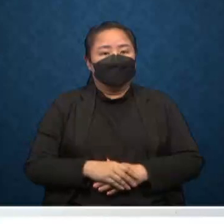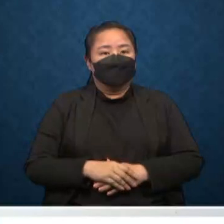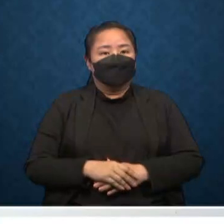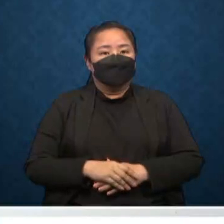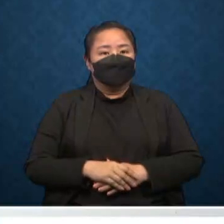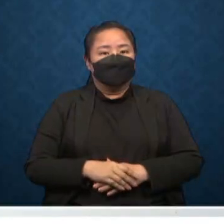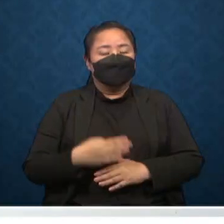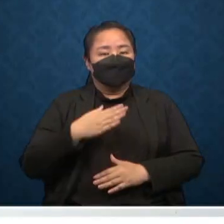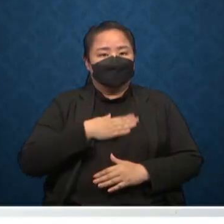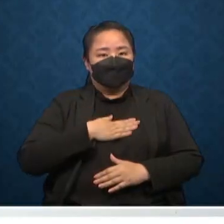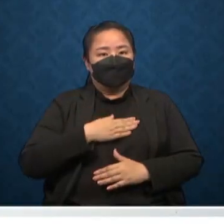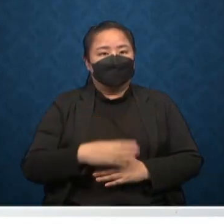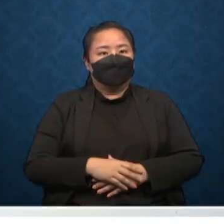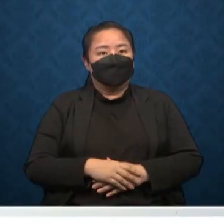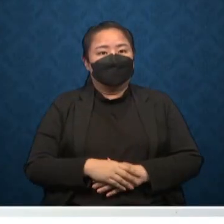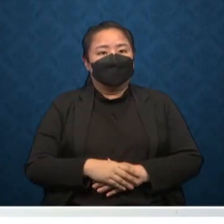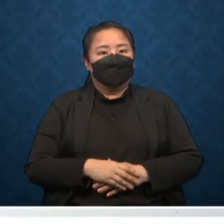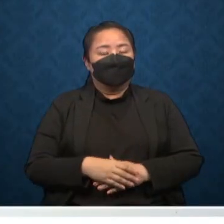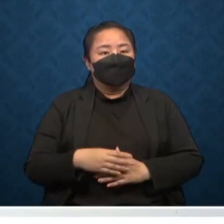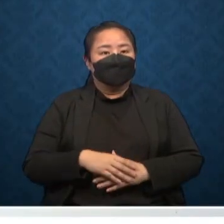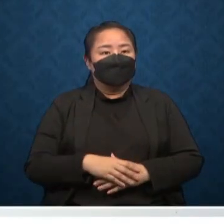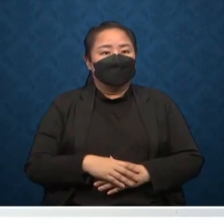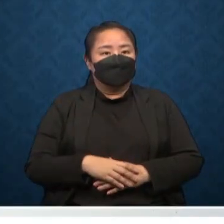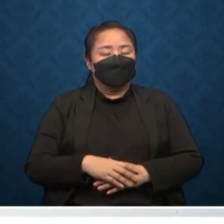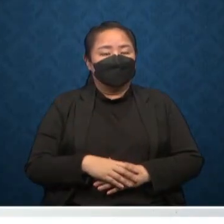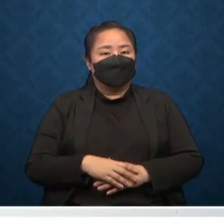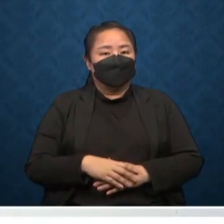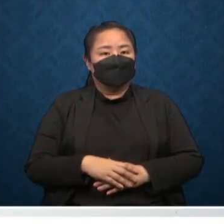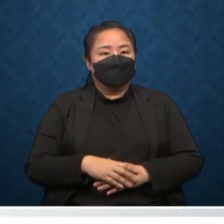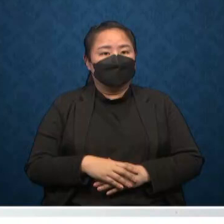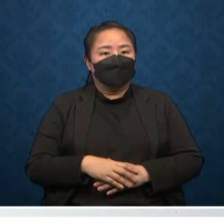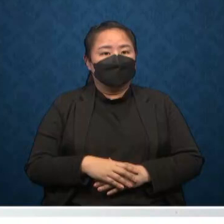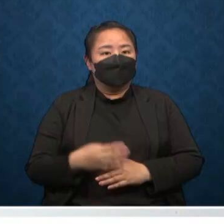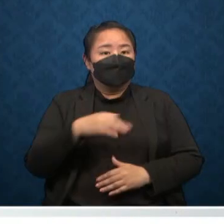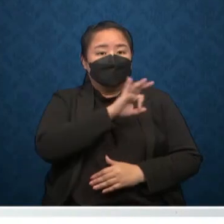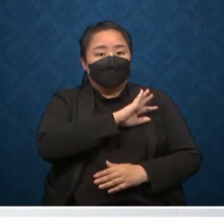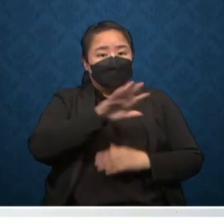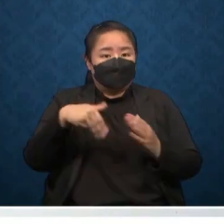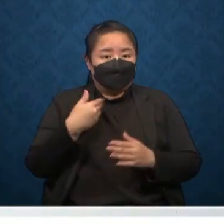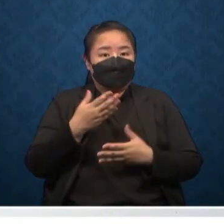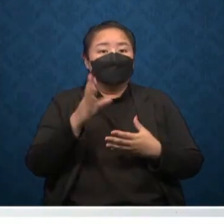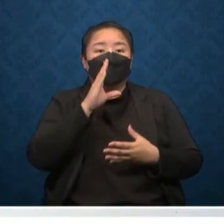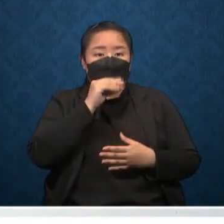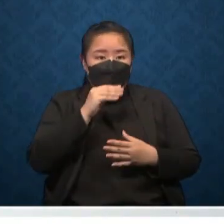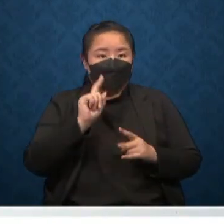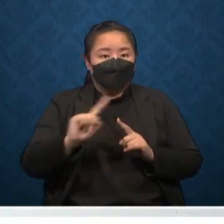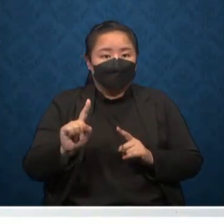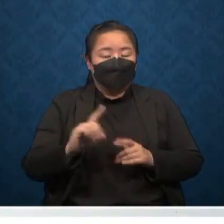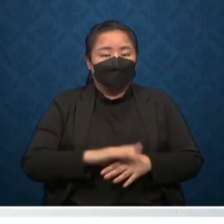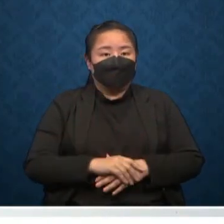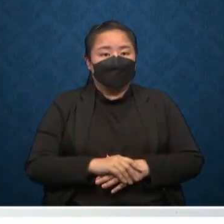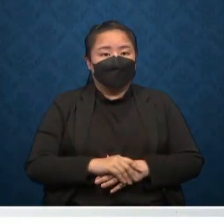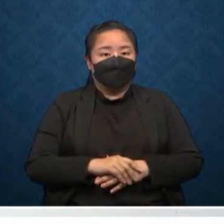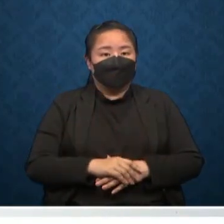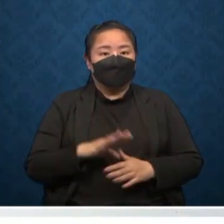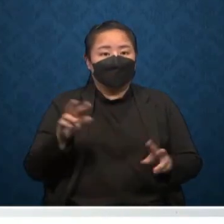Thank very This is the idea that the two the members have spoken about that when